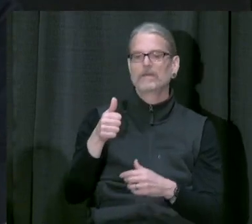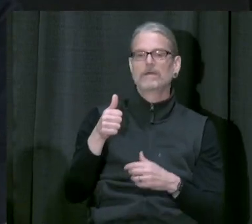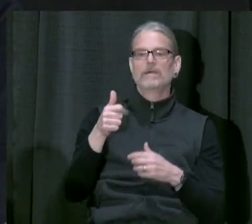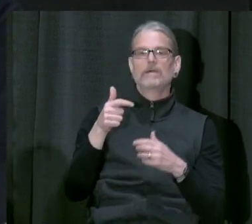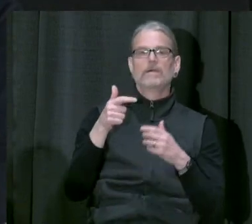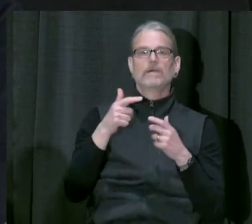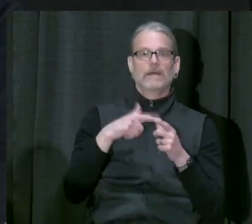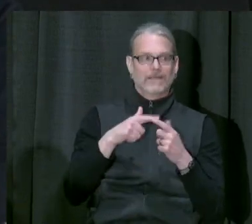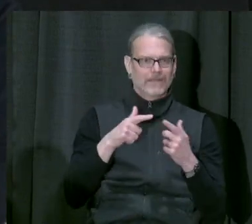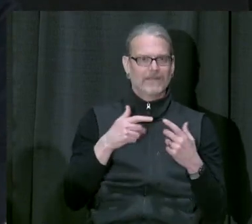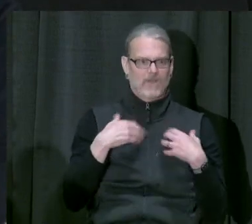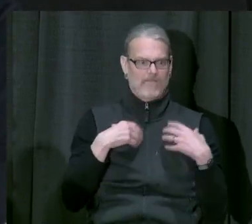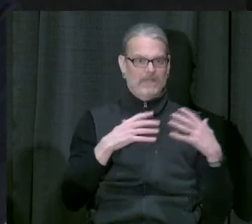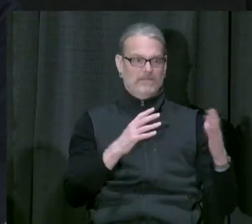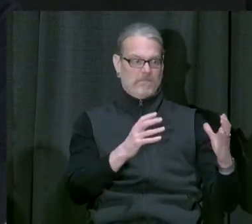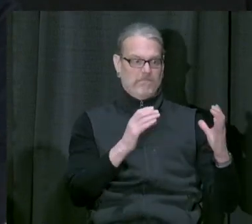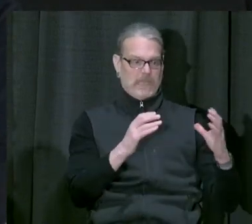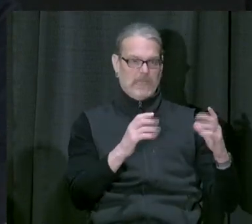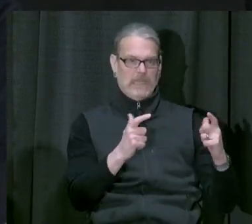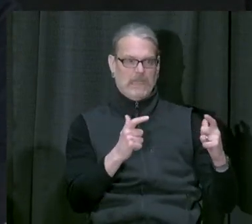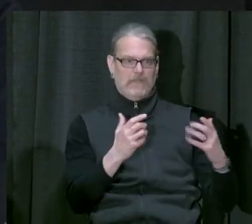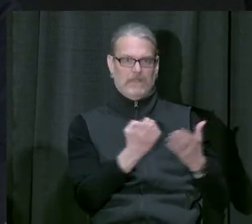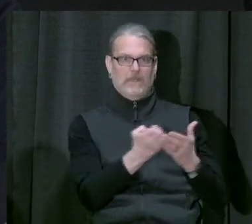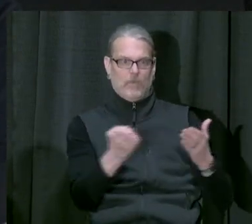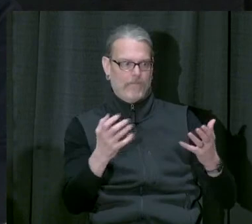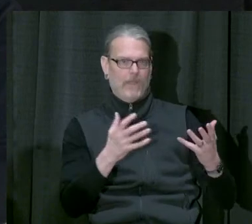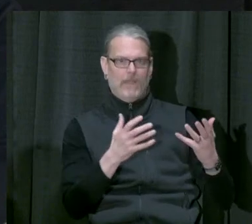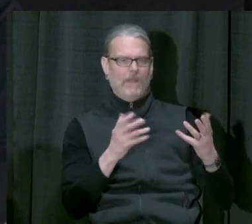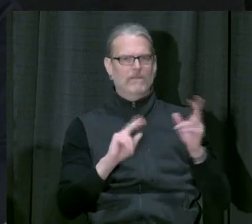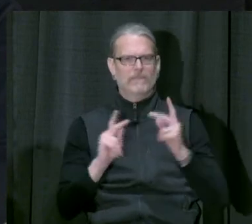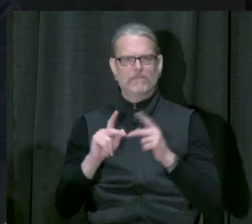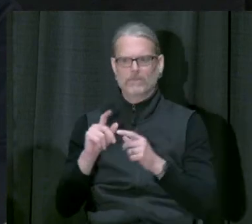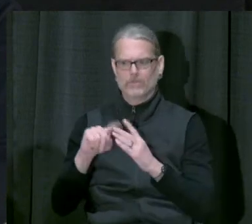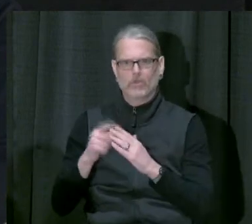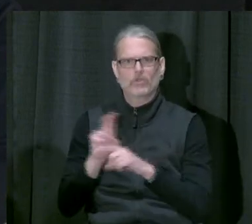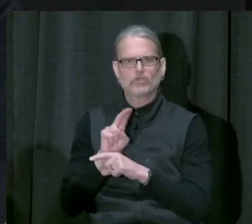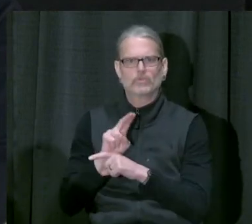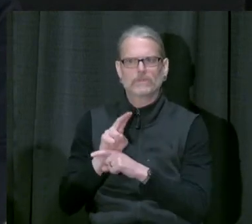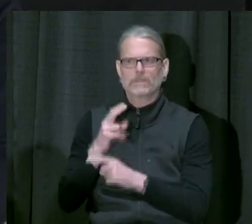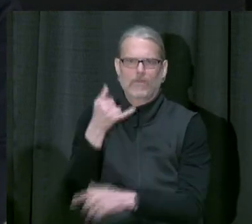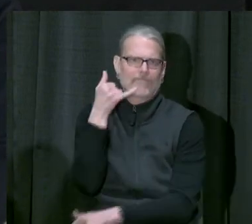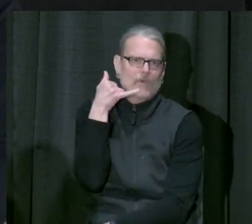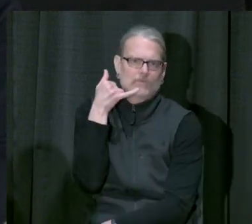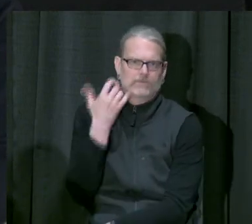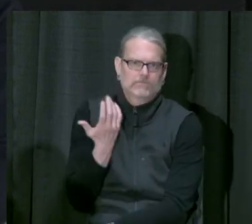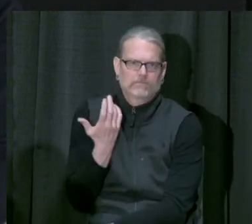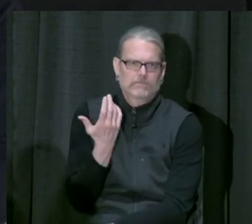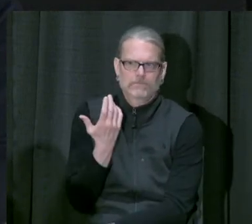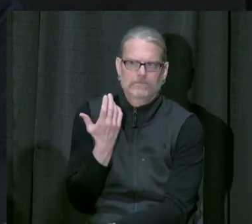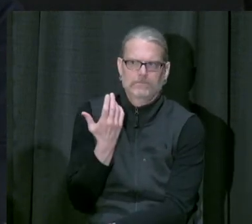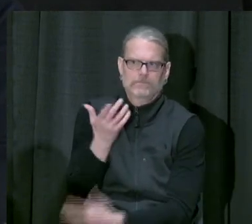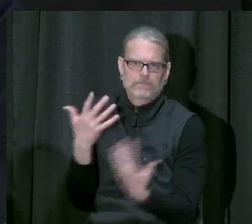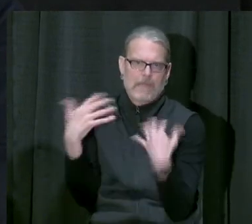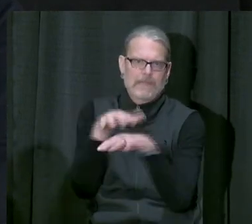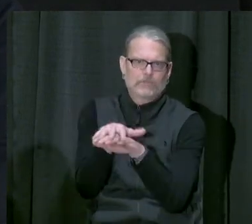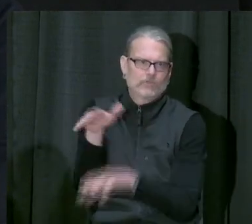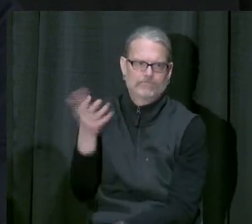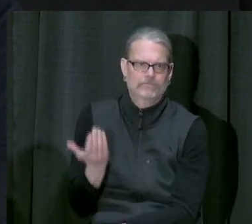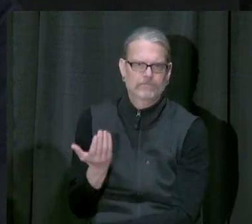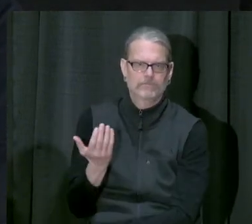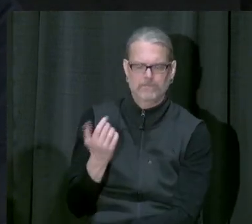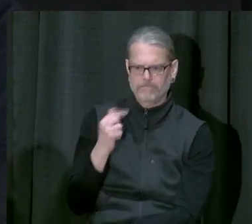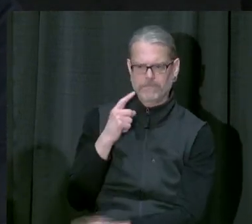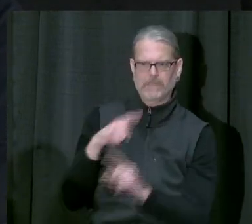the big bulky devices, the expensive devices. People started using it in the mainstream. But it took that, I'd say